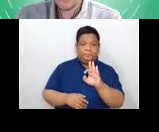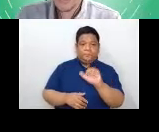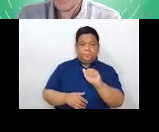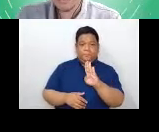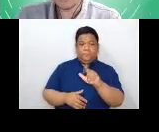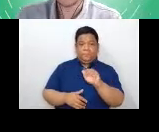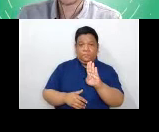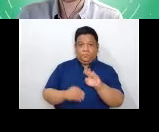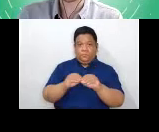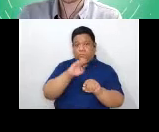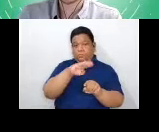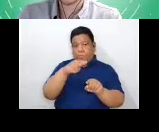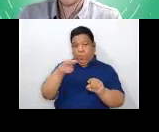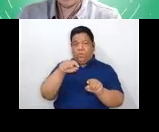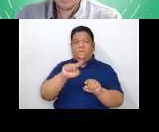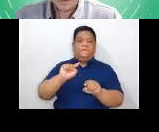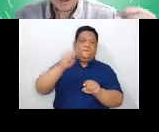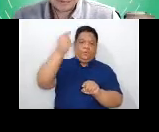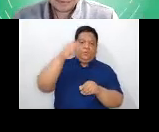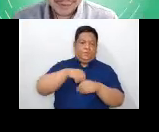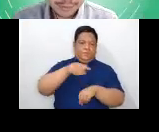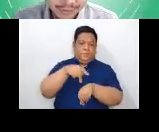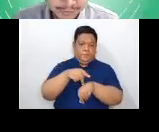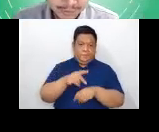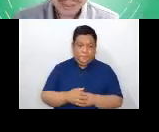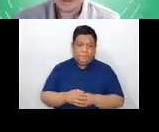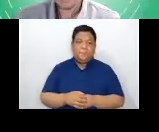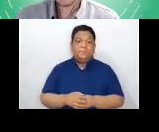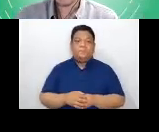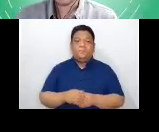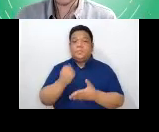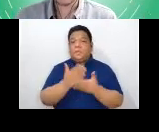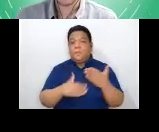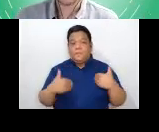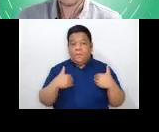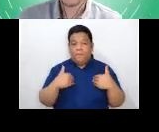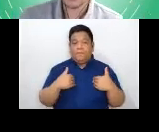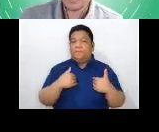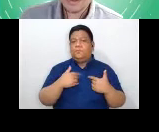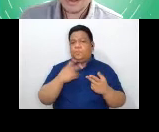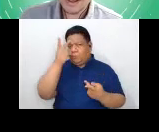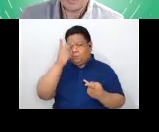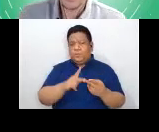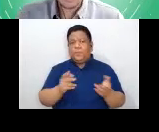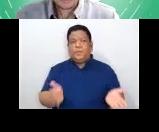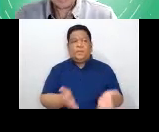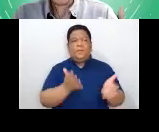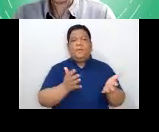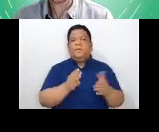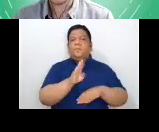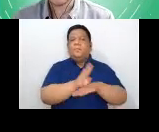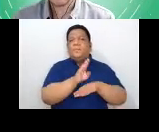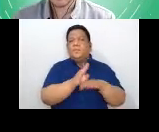the first Fab Lab in the Philippines. And some of the Fab Labs here, their mandate is even to help MSMEs. They go to